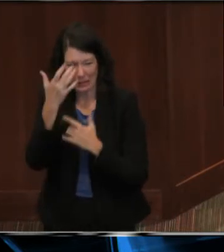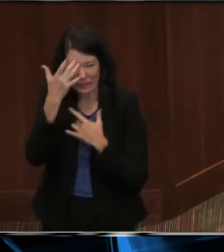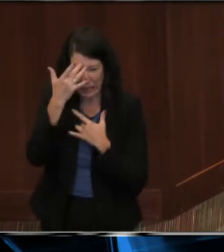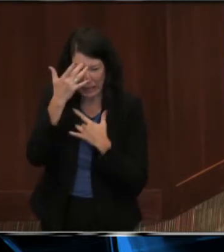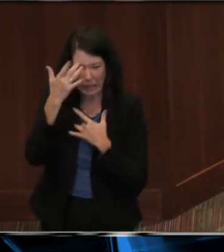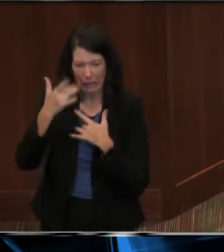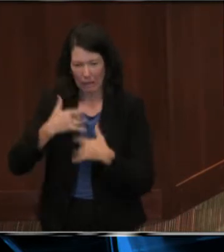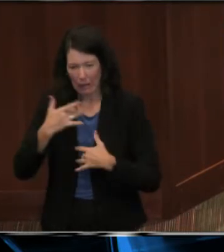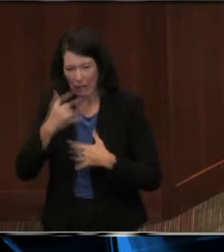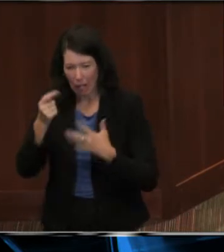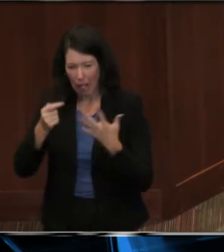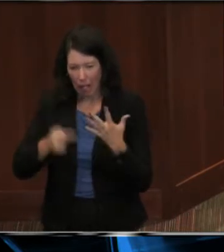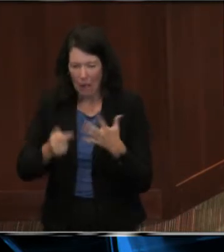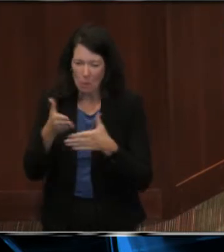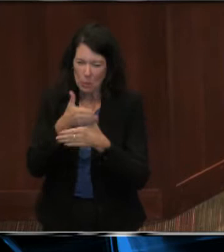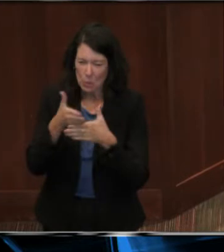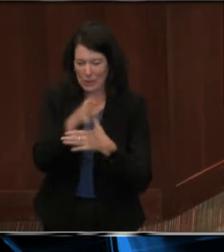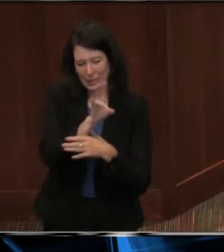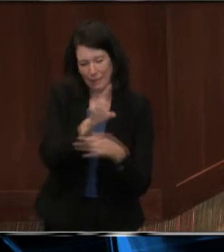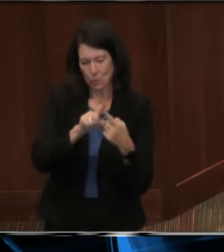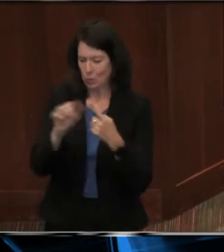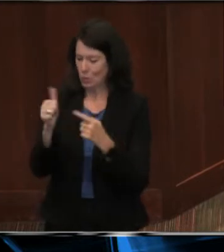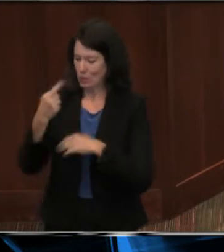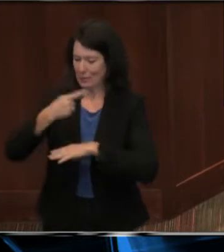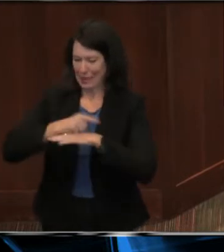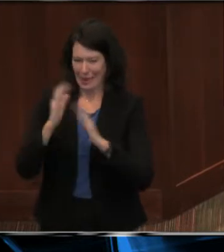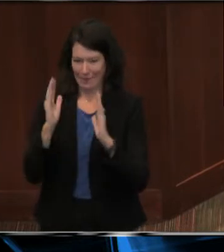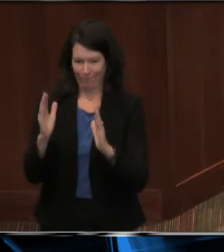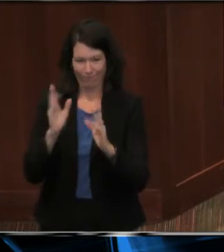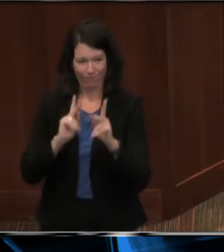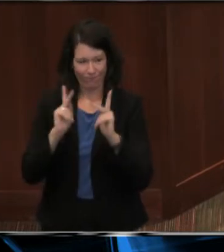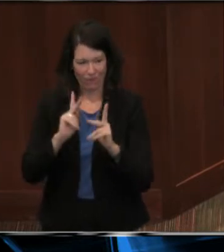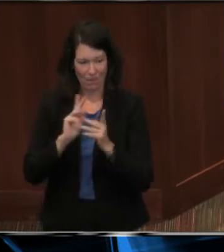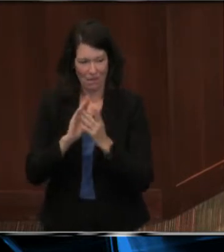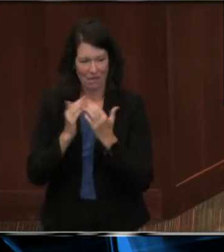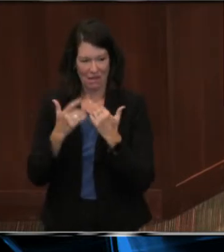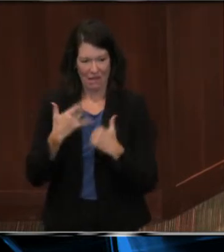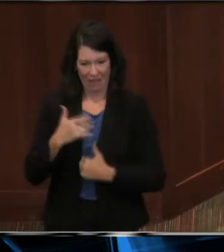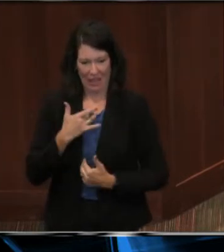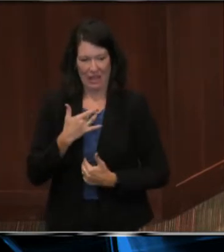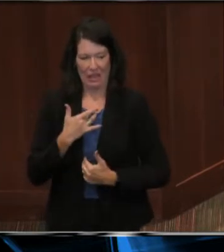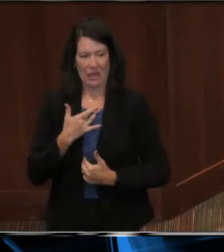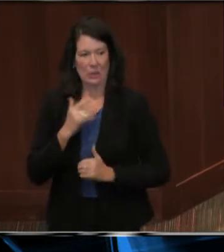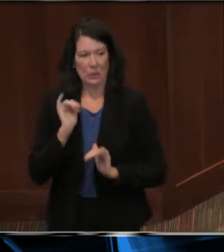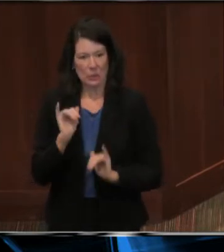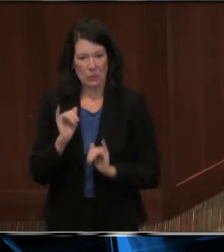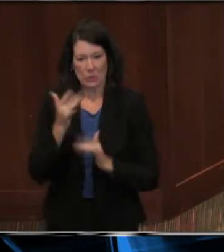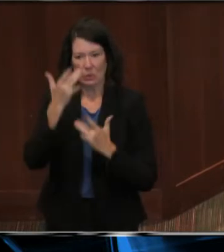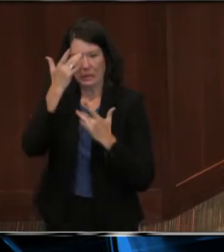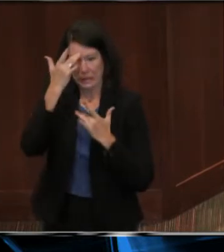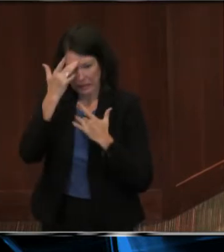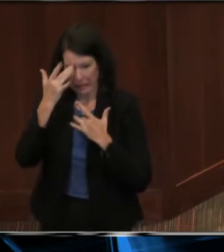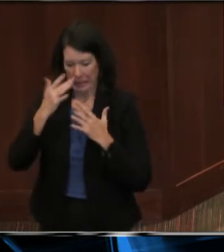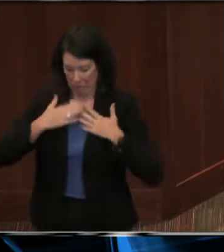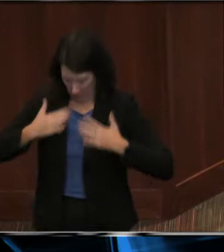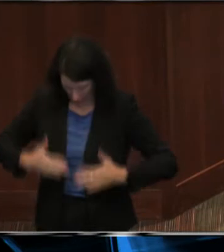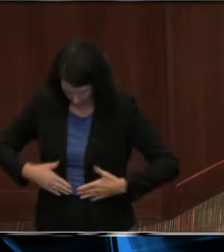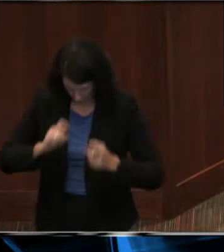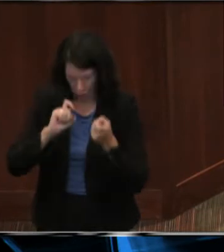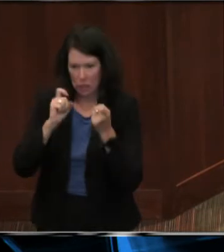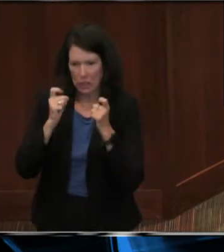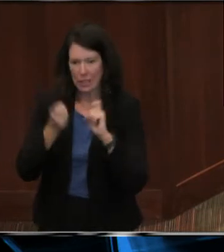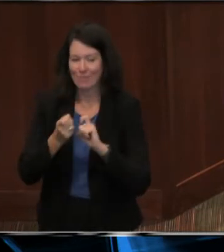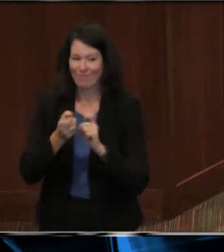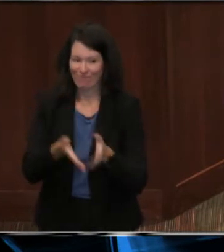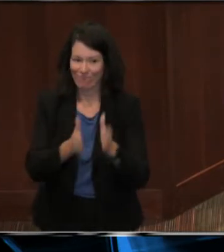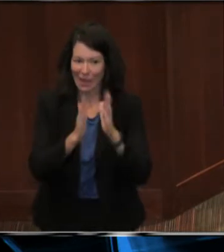it's usually in that 7 to 10 day period that people begin to have enough symptoms and physiologic change that they would